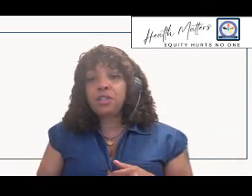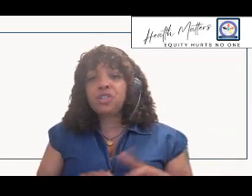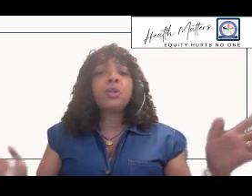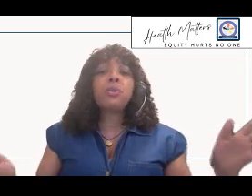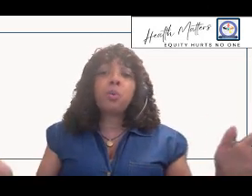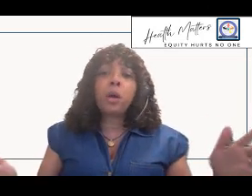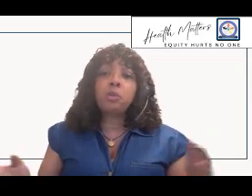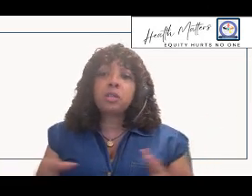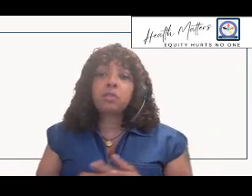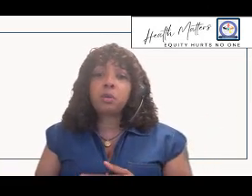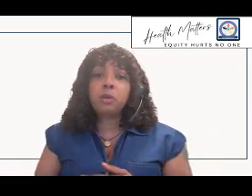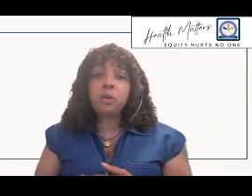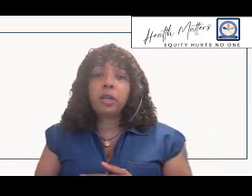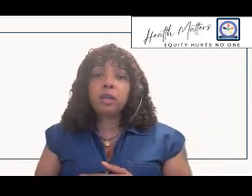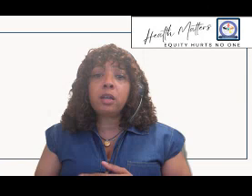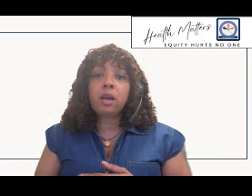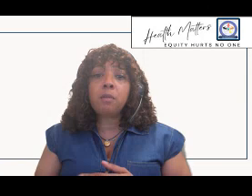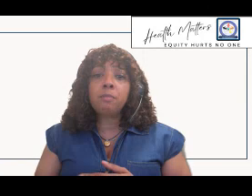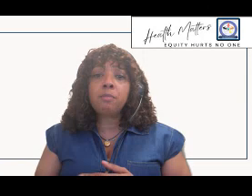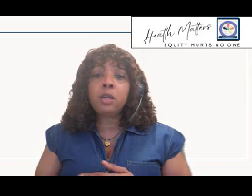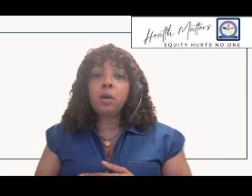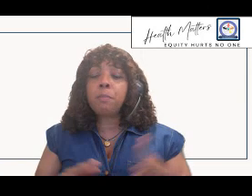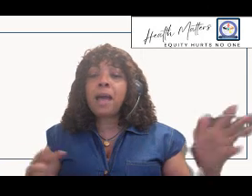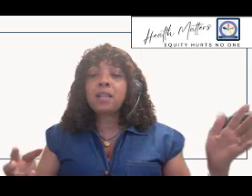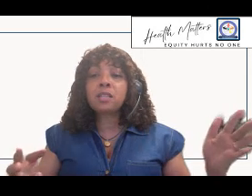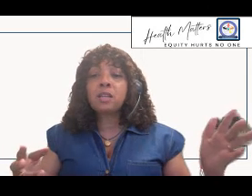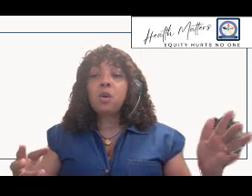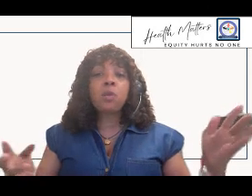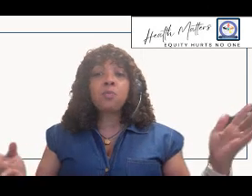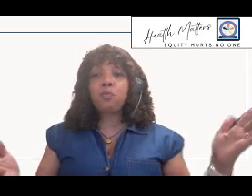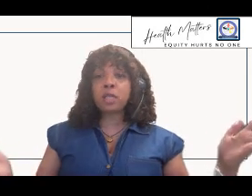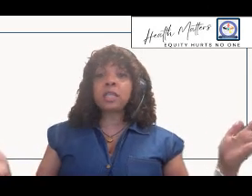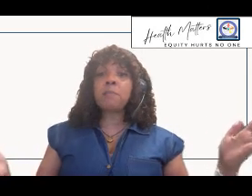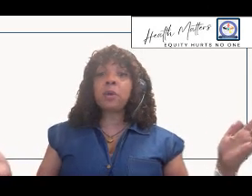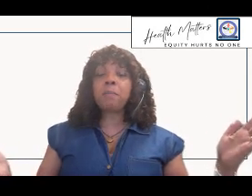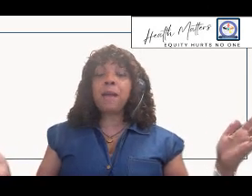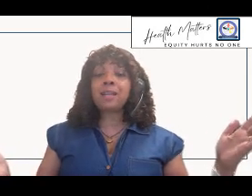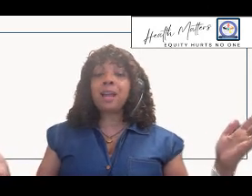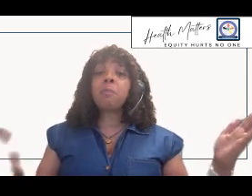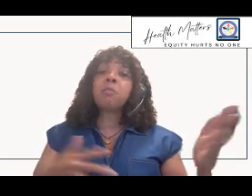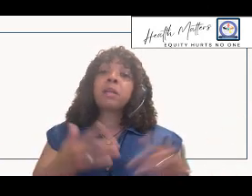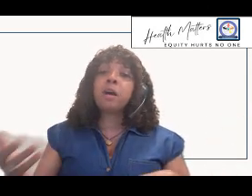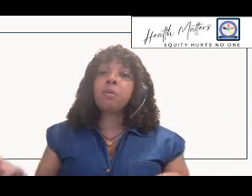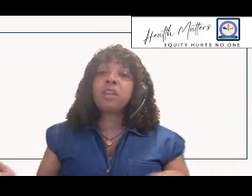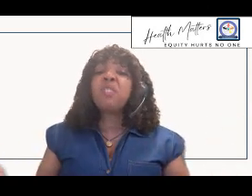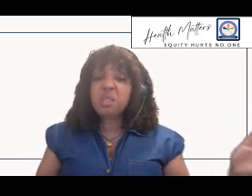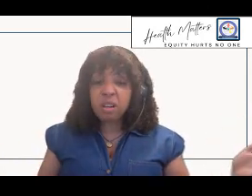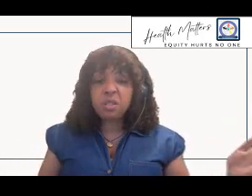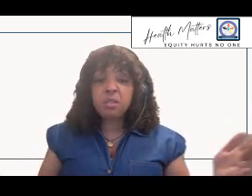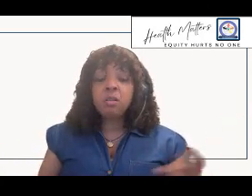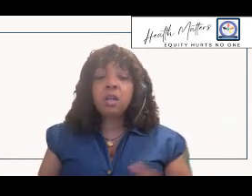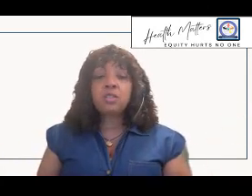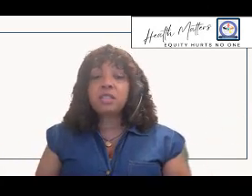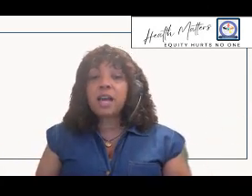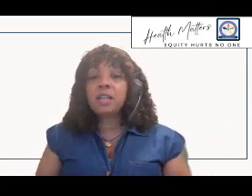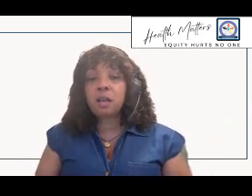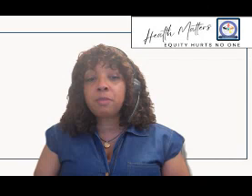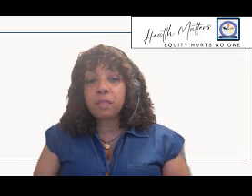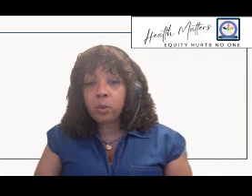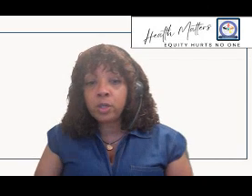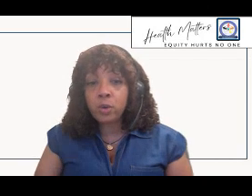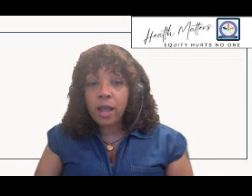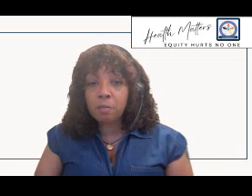to just general wellness of the community? Impacts, or for example, impacting our public health infrastructure, since that